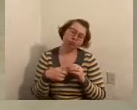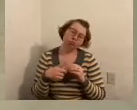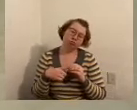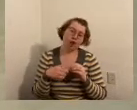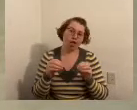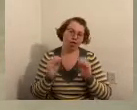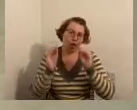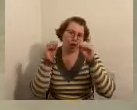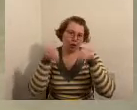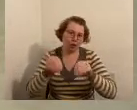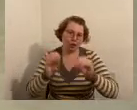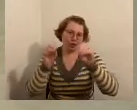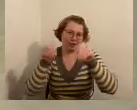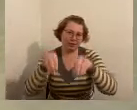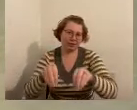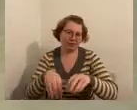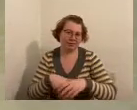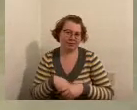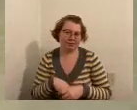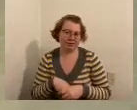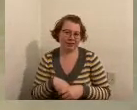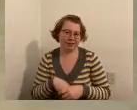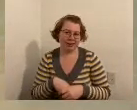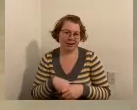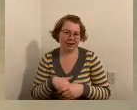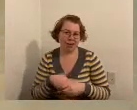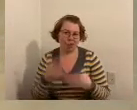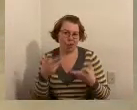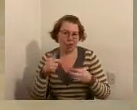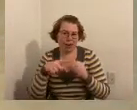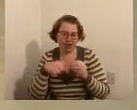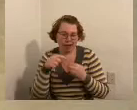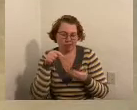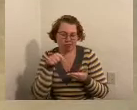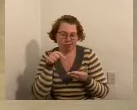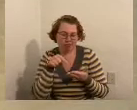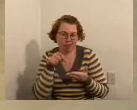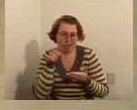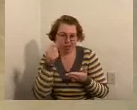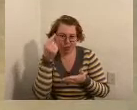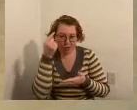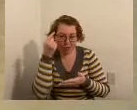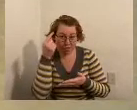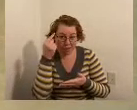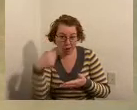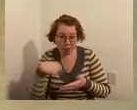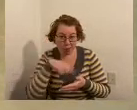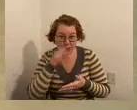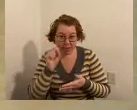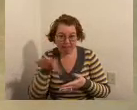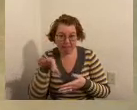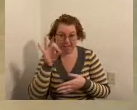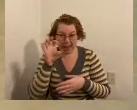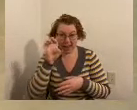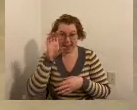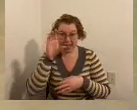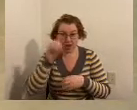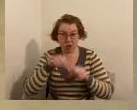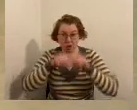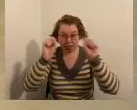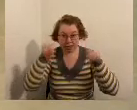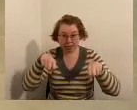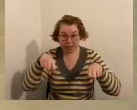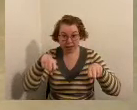the ocean? What about this? Do you think that we could find an